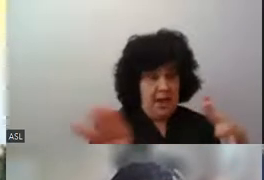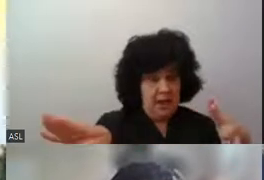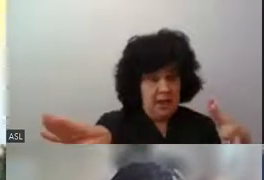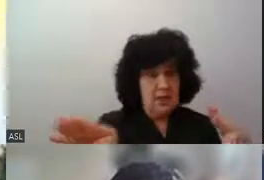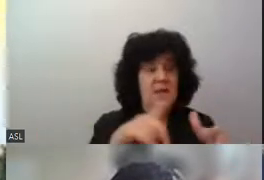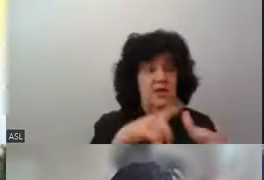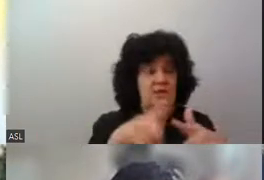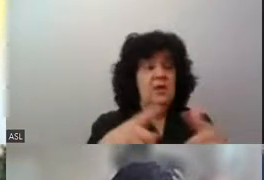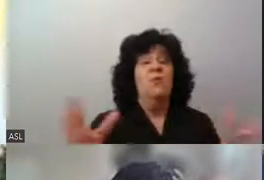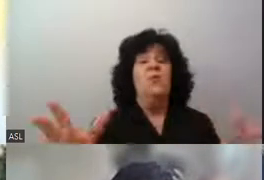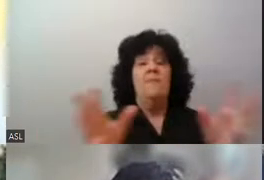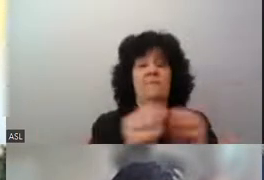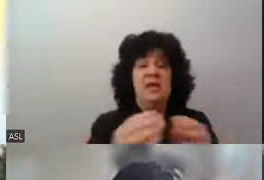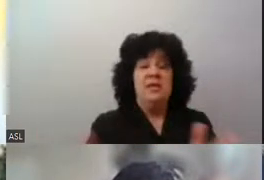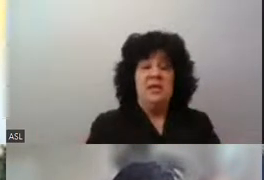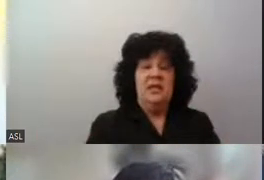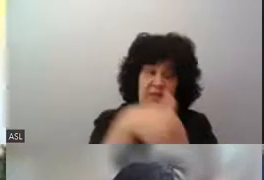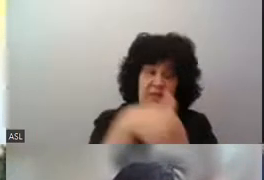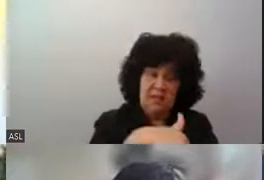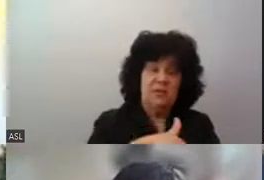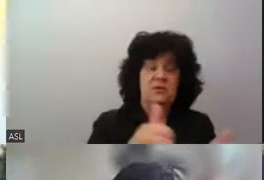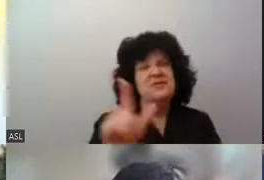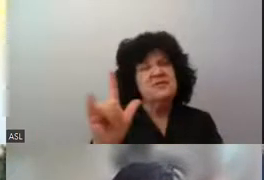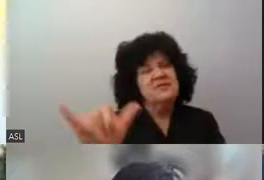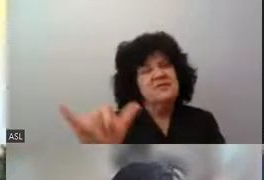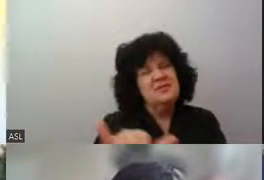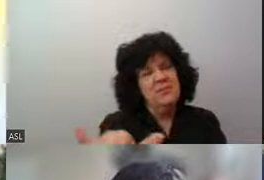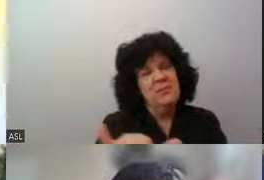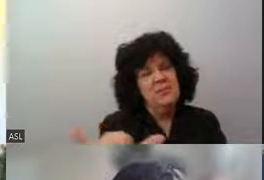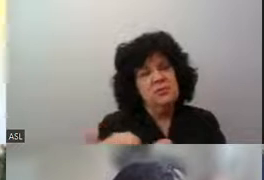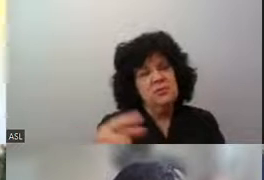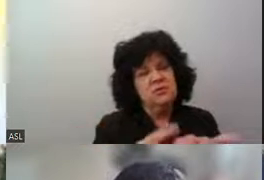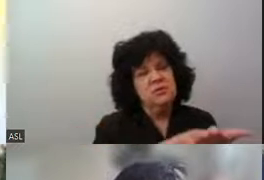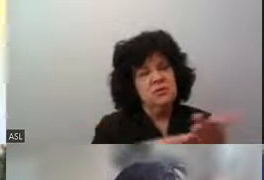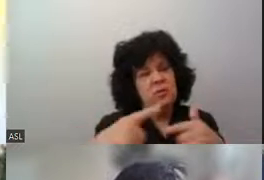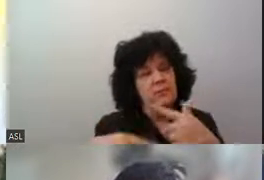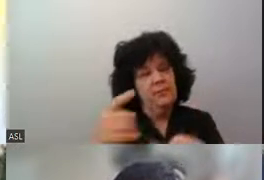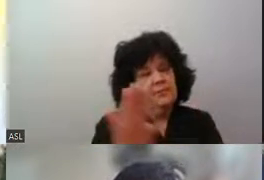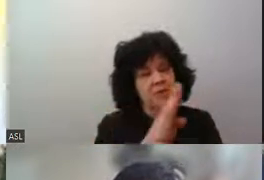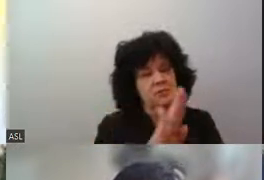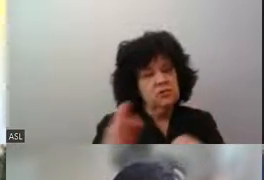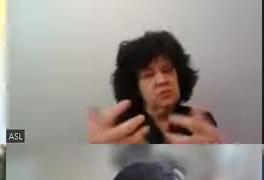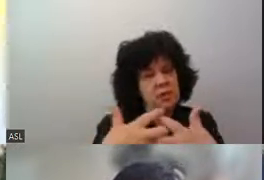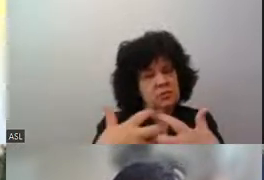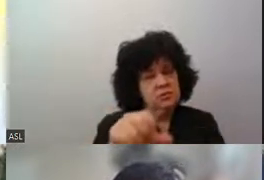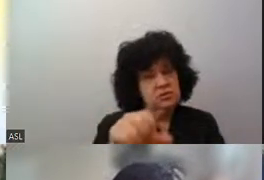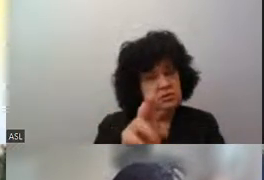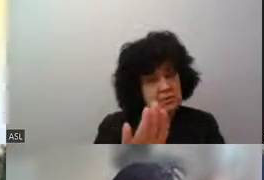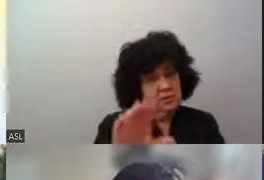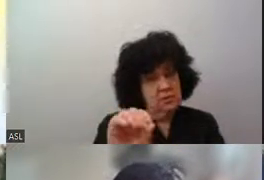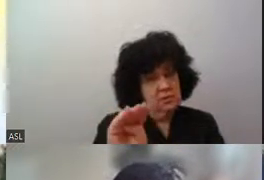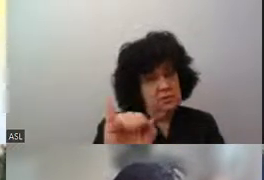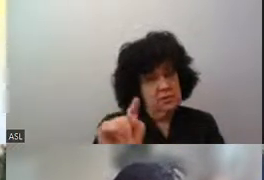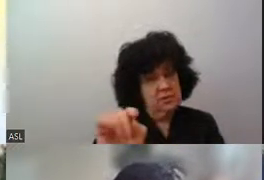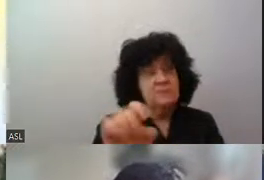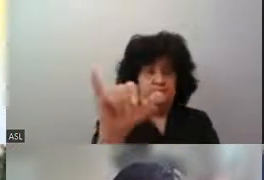reconvene and have a similar discussion about the industry partnership subcommittee. Yeah, that's right. I